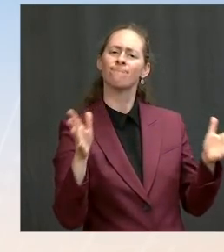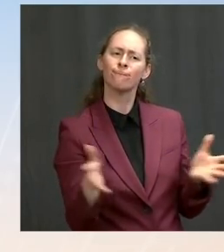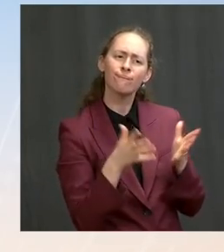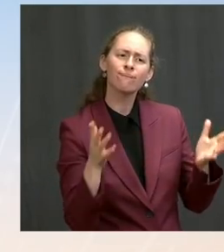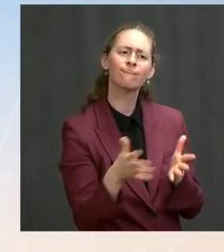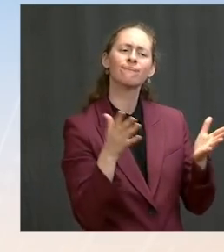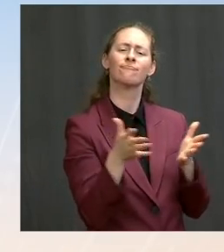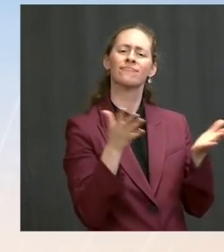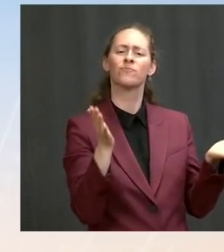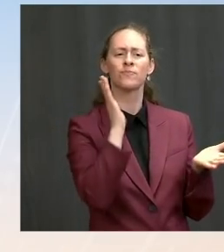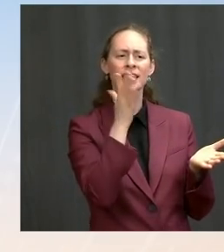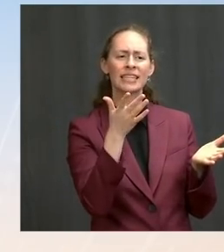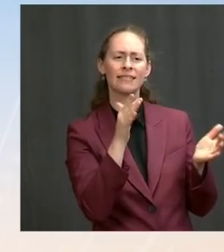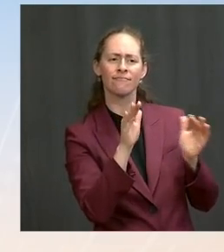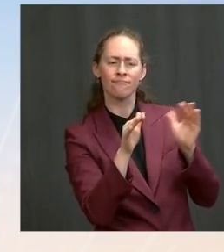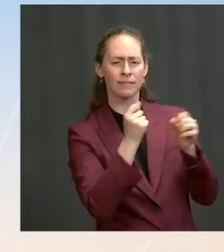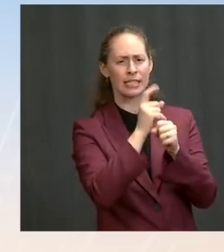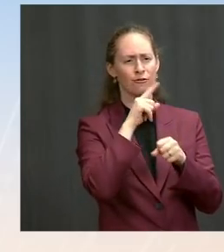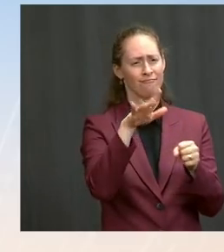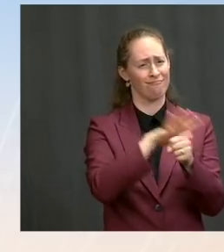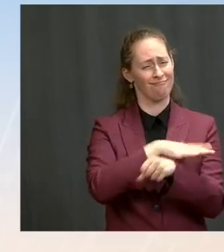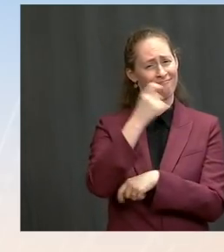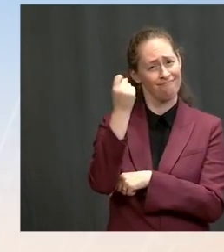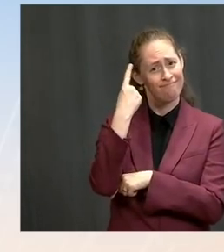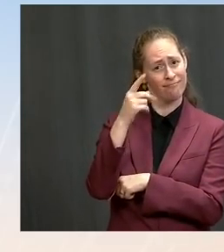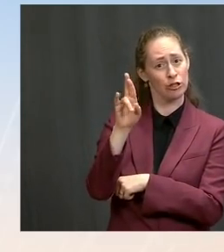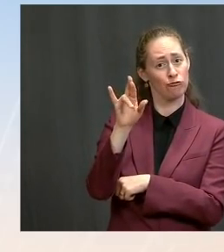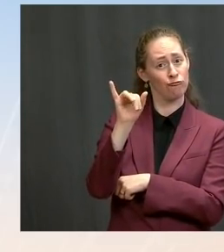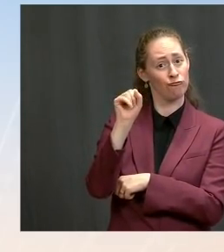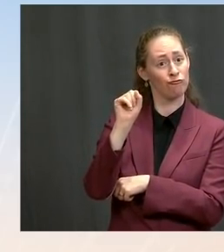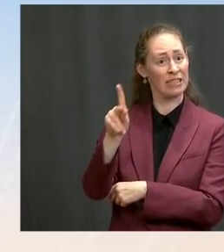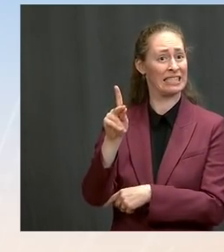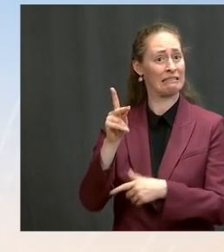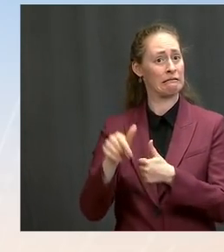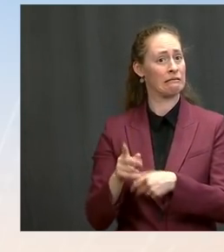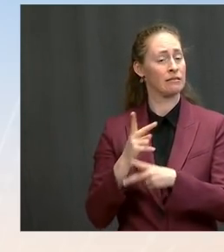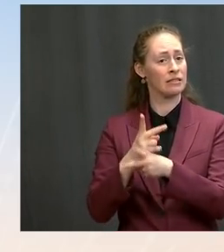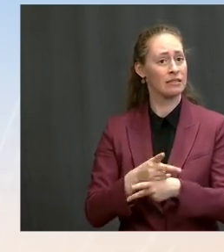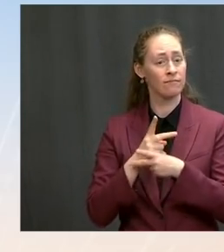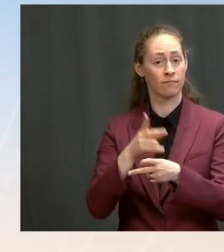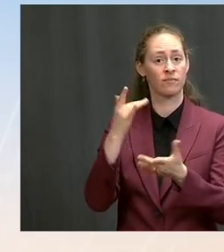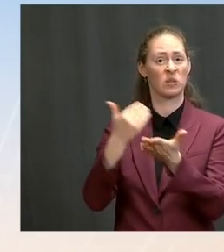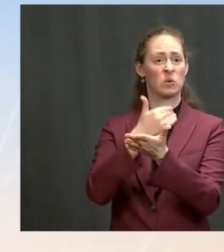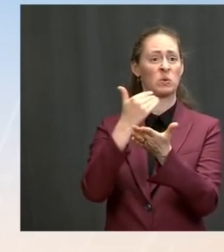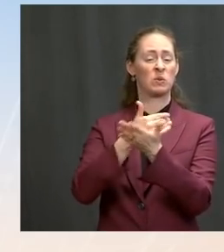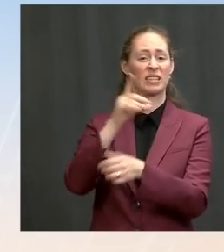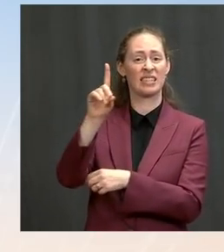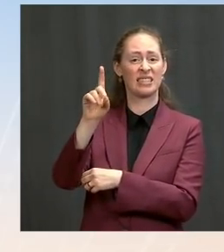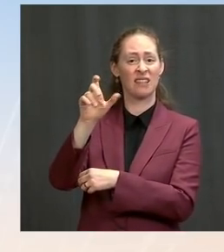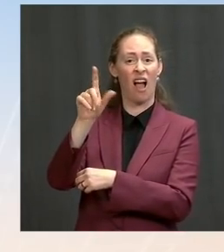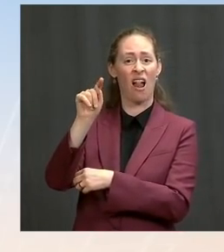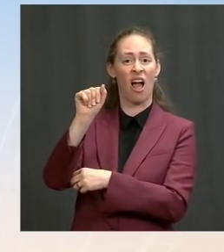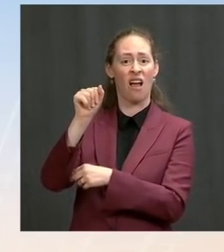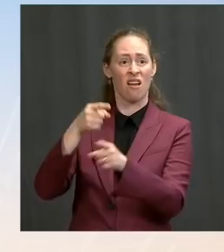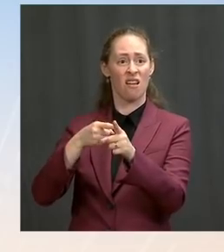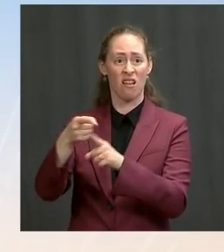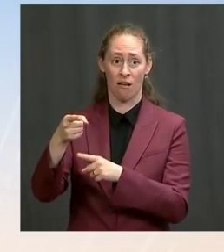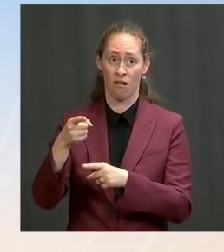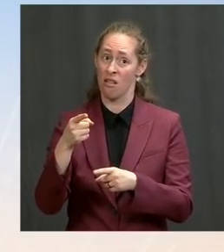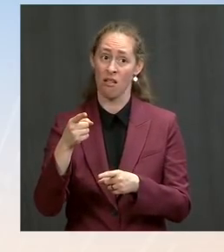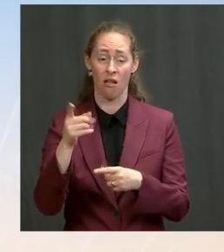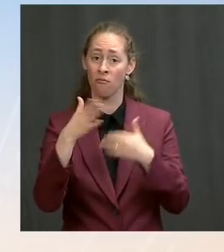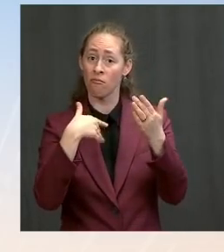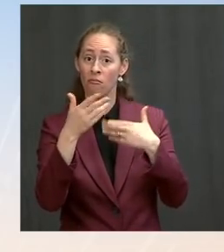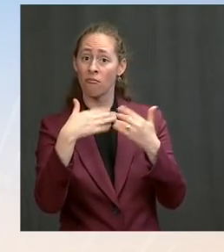they understand the risks and the Delta variant and the risks of the Delta variant that is not discriminating by age,